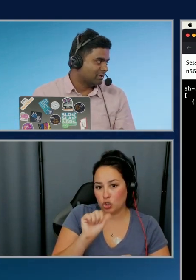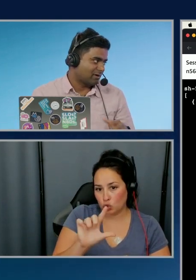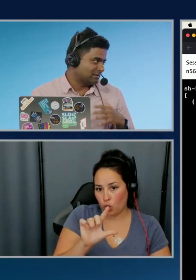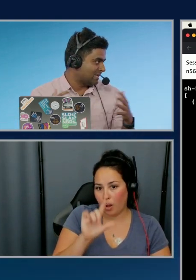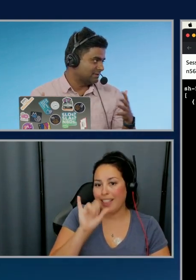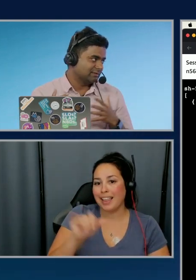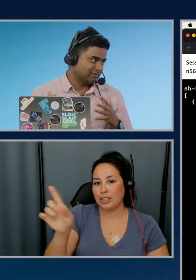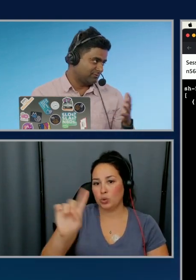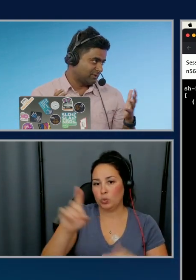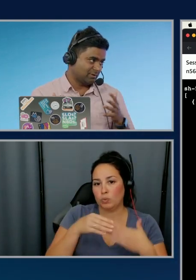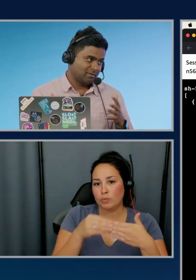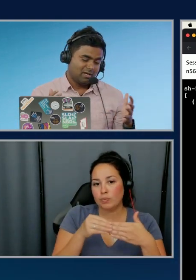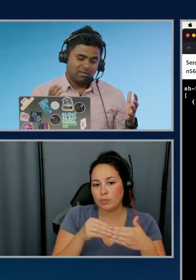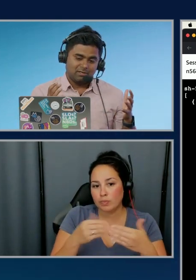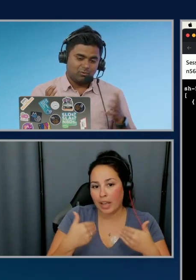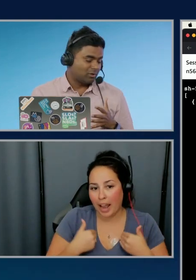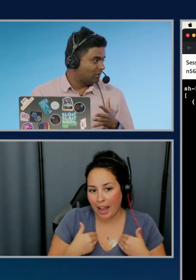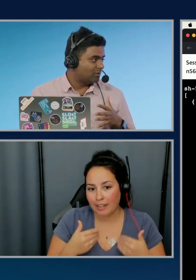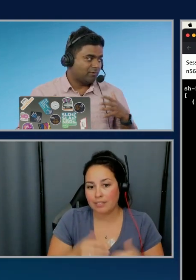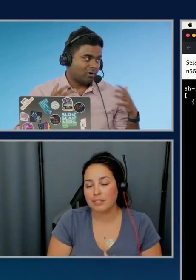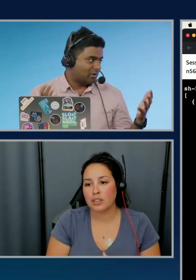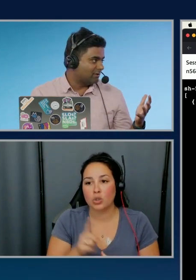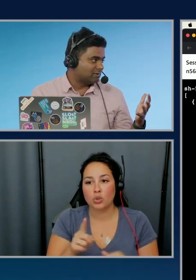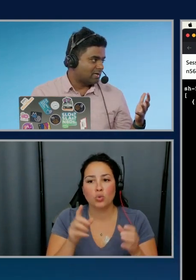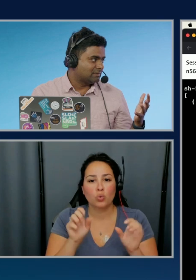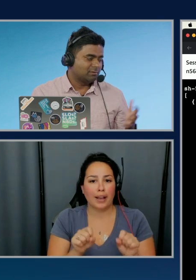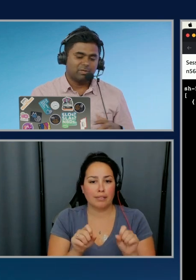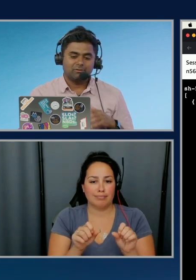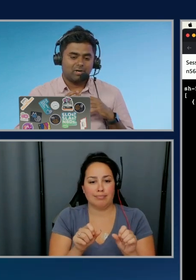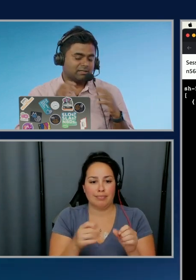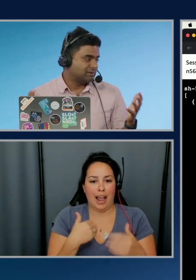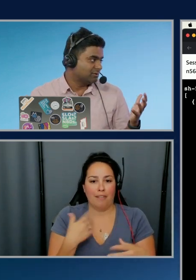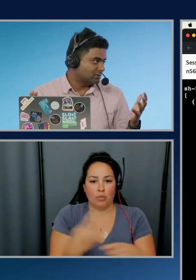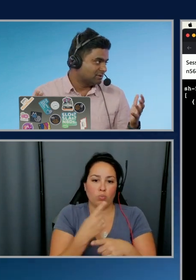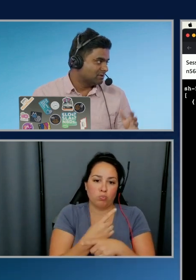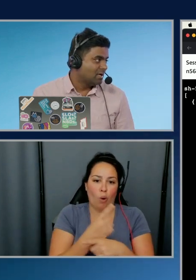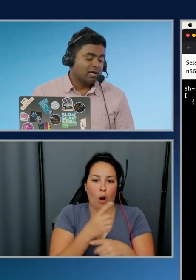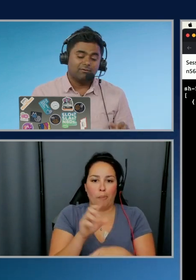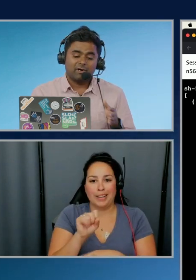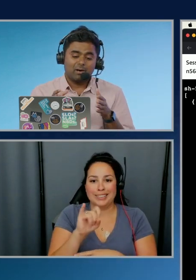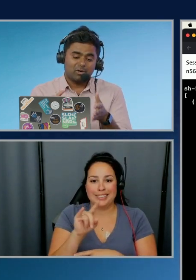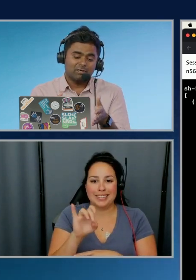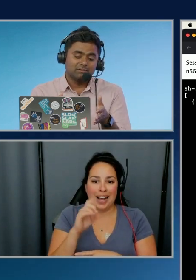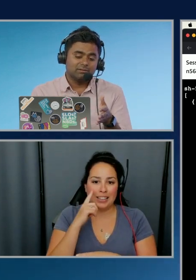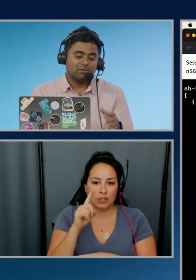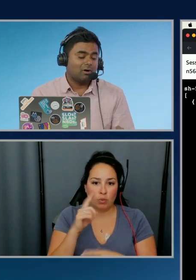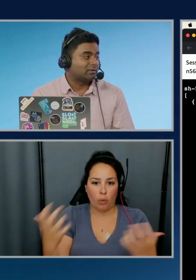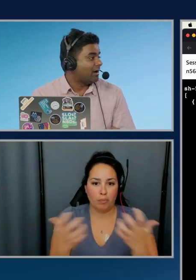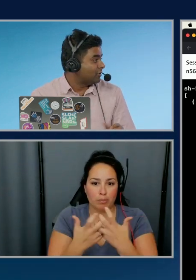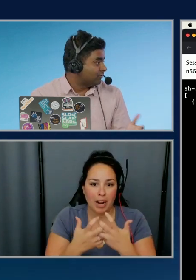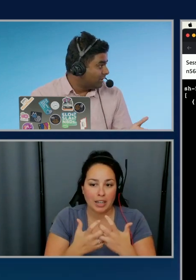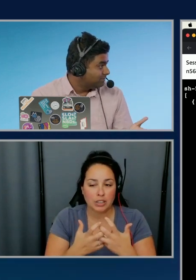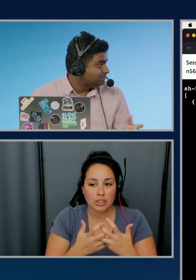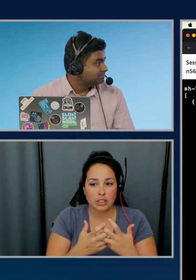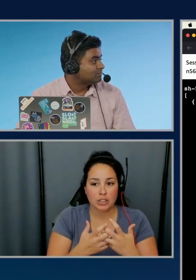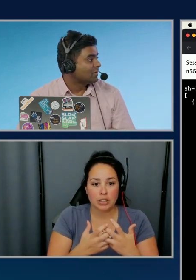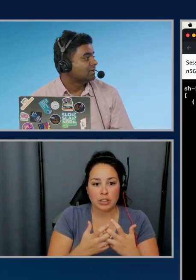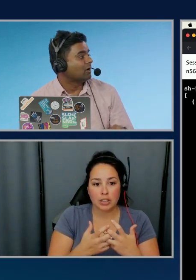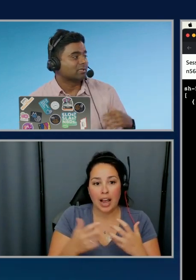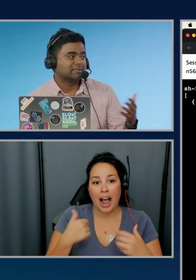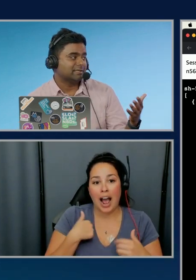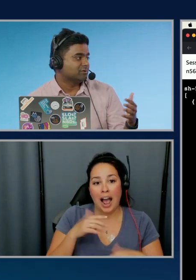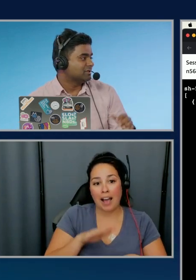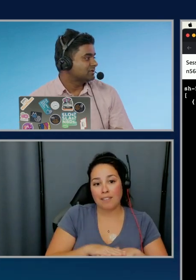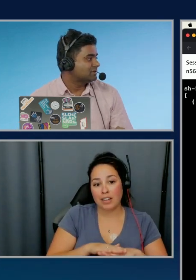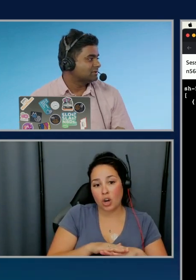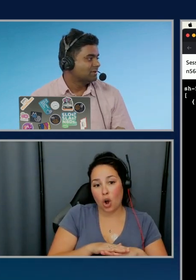is. You can right-size this for the workload, for the enclave size, and pick the right EC2 instance. In fact, I'm running this on Graviton 3 on